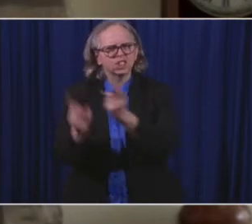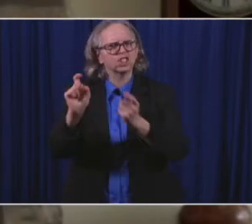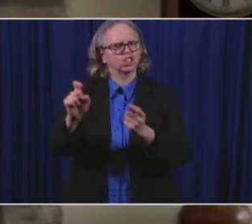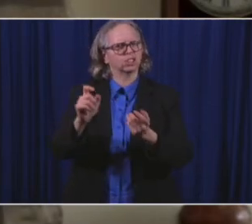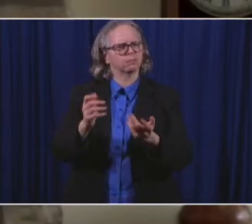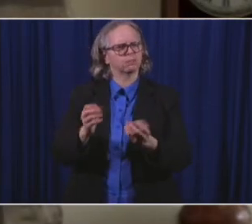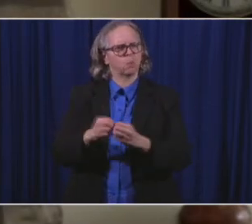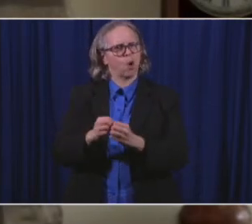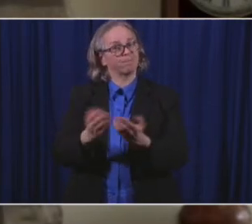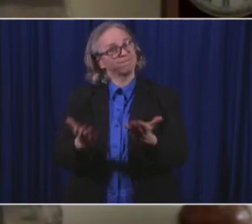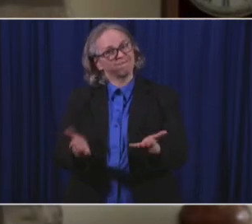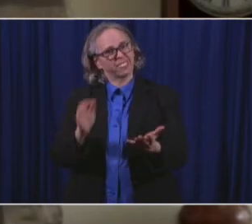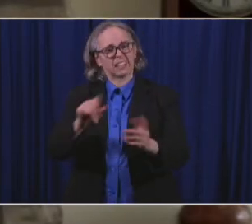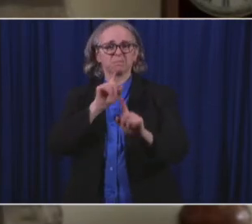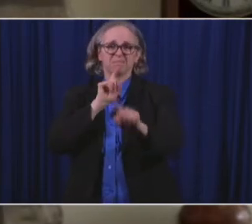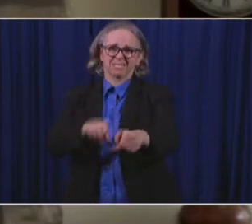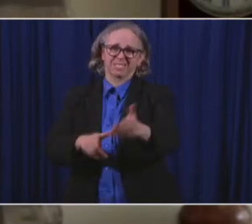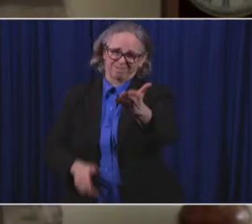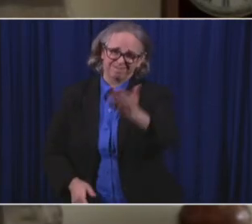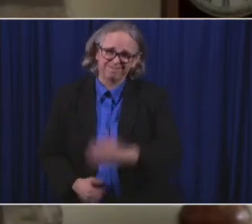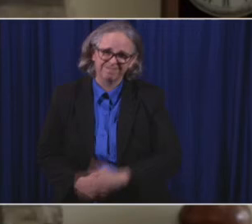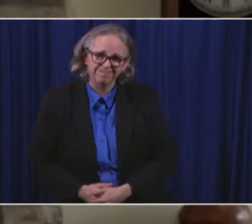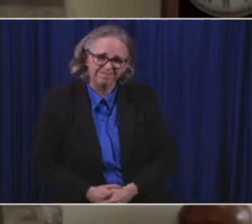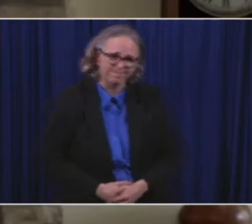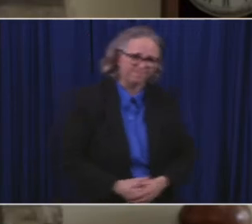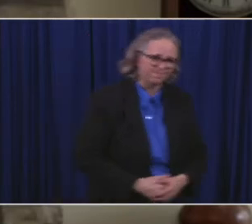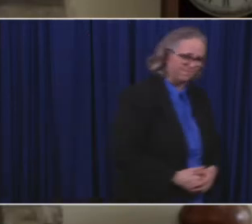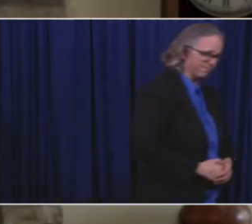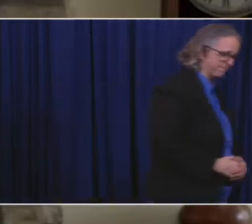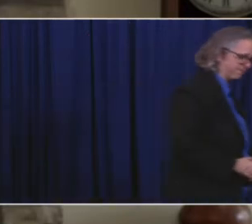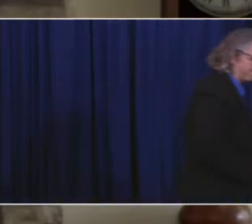Next question is from Justin Dennis at MahoningMatters.com.